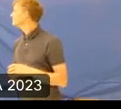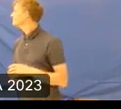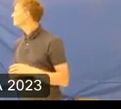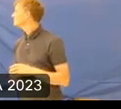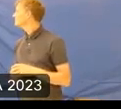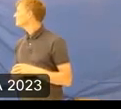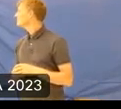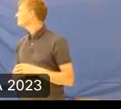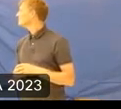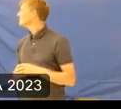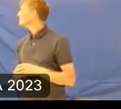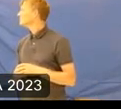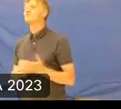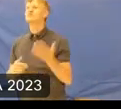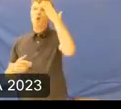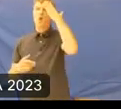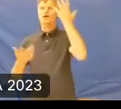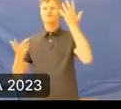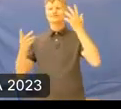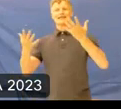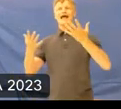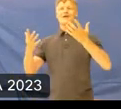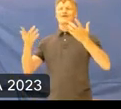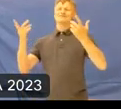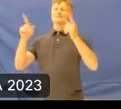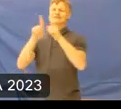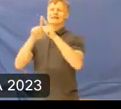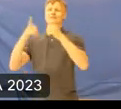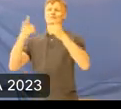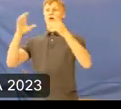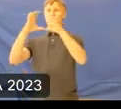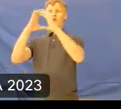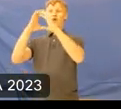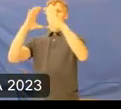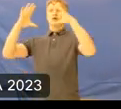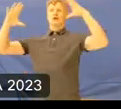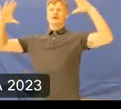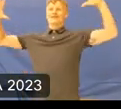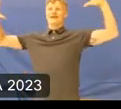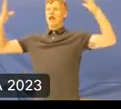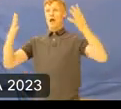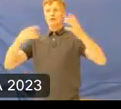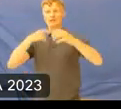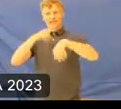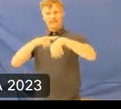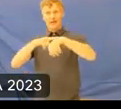accelerating and expanding, when by sort of normal entropy it should be gradually slowing down.